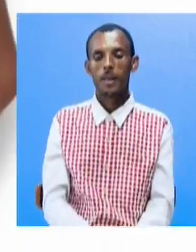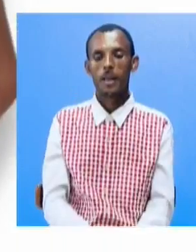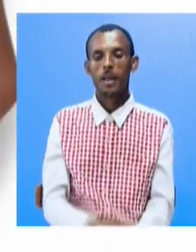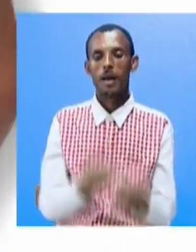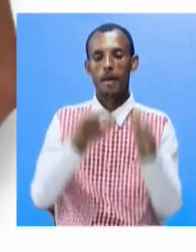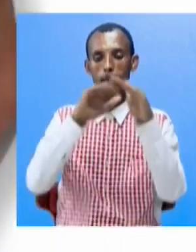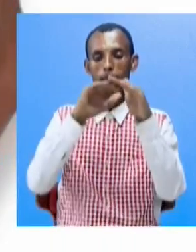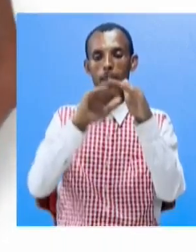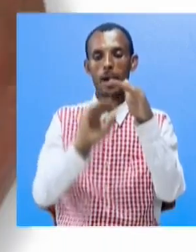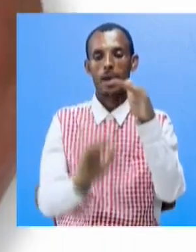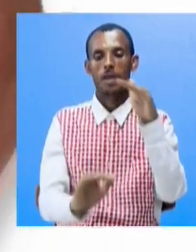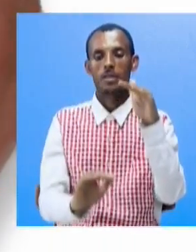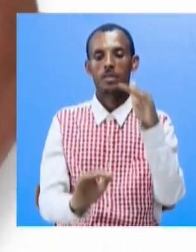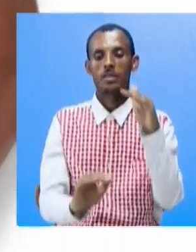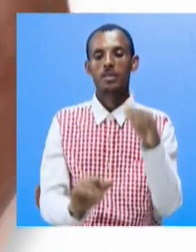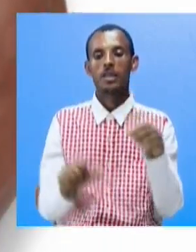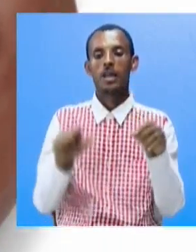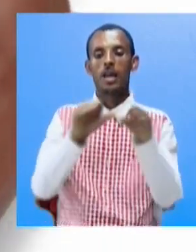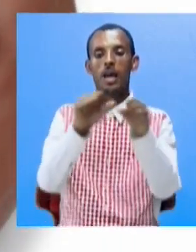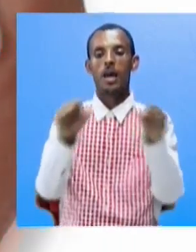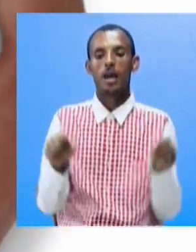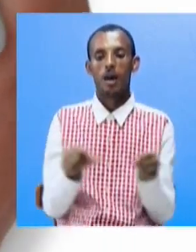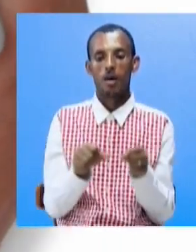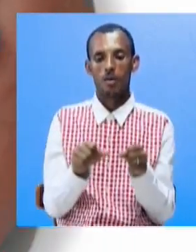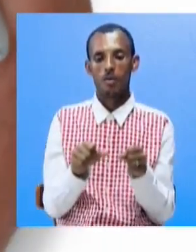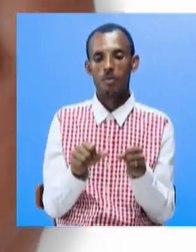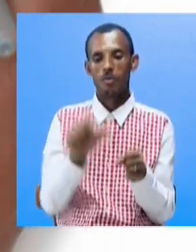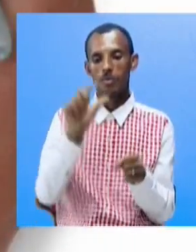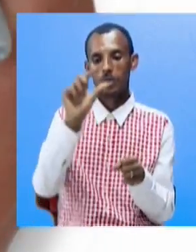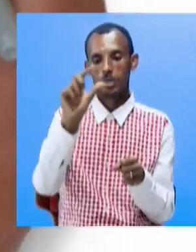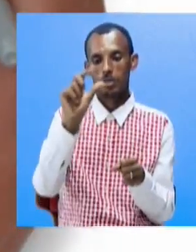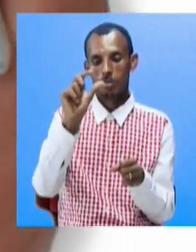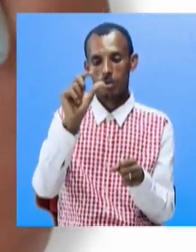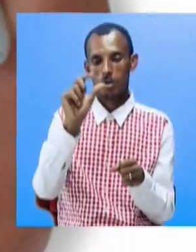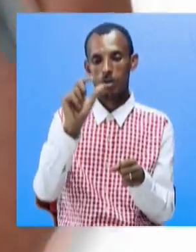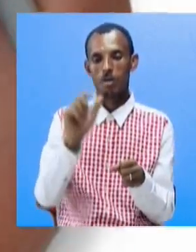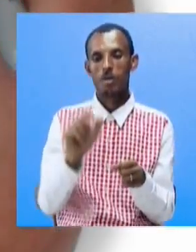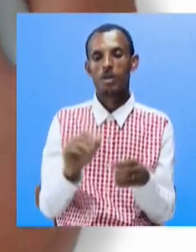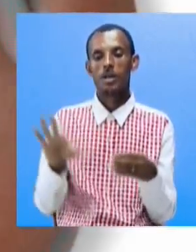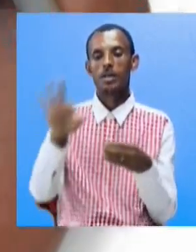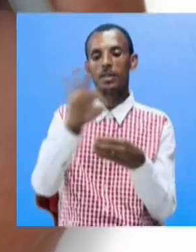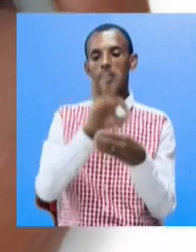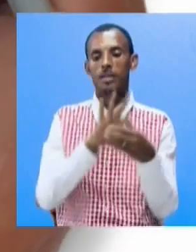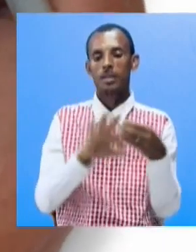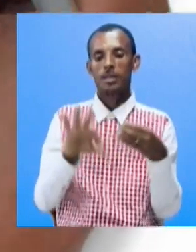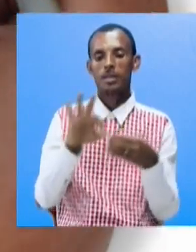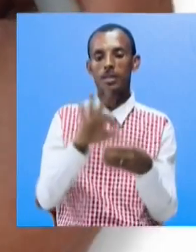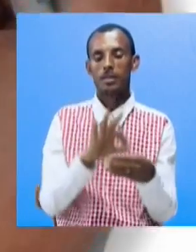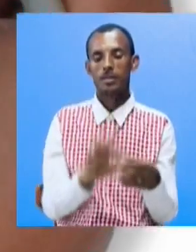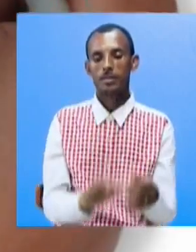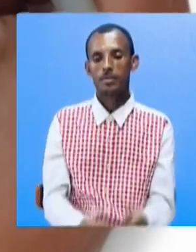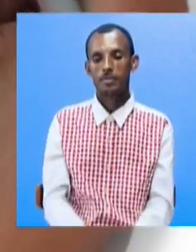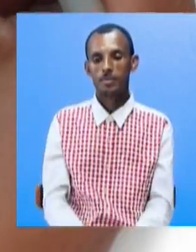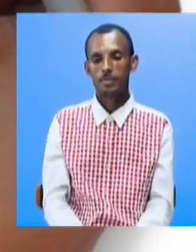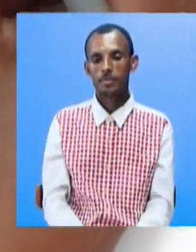minus area of small circle. Area of small circle.